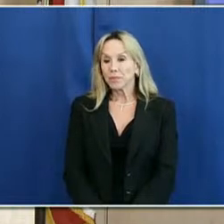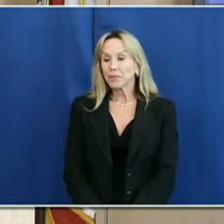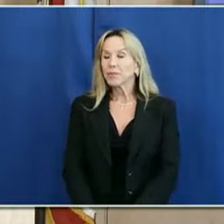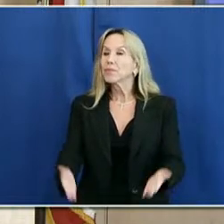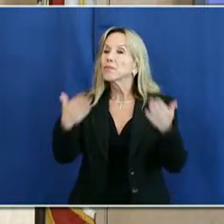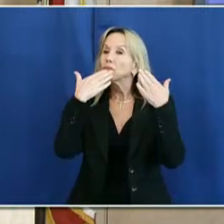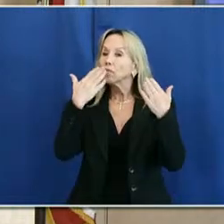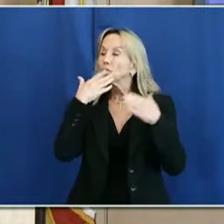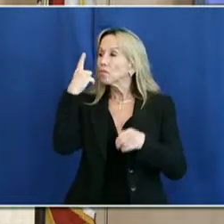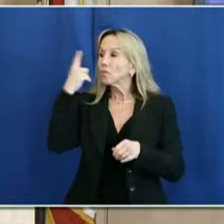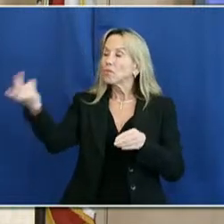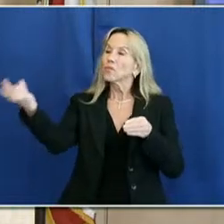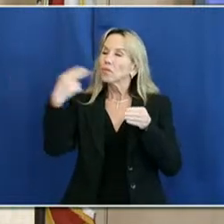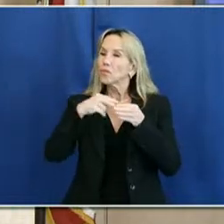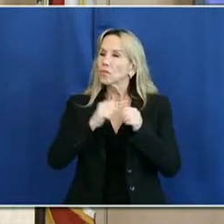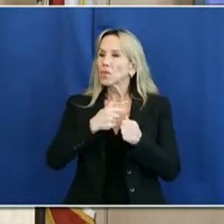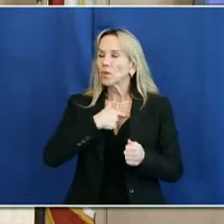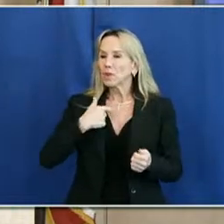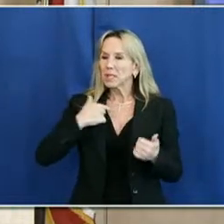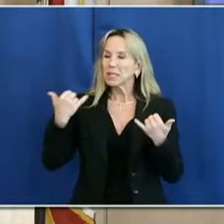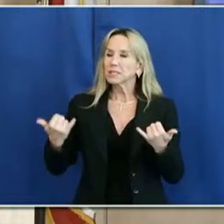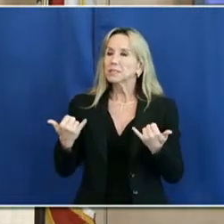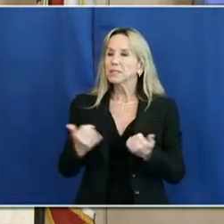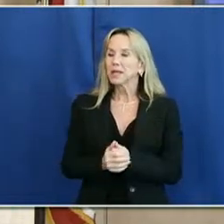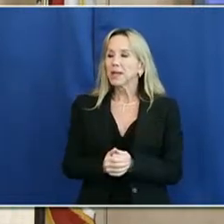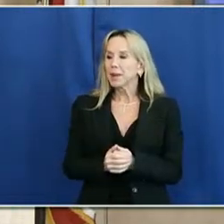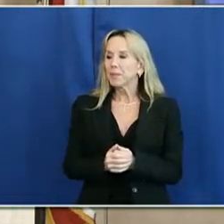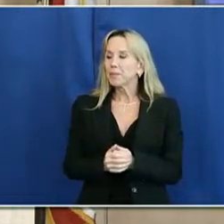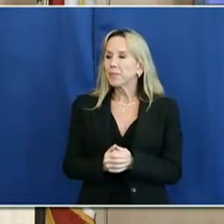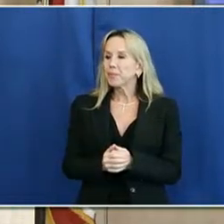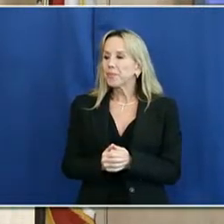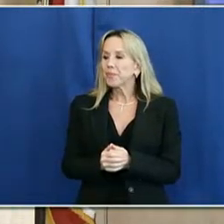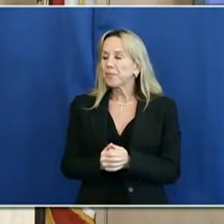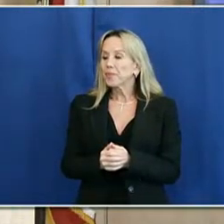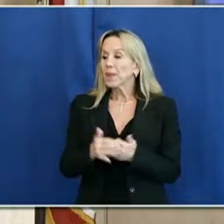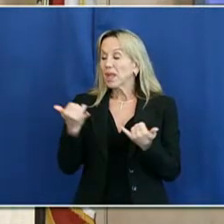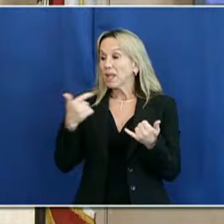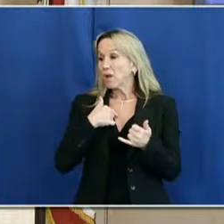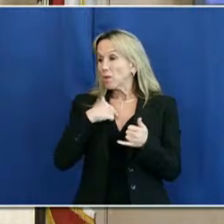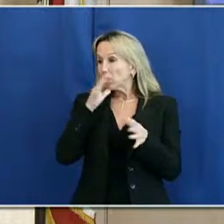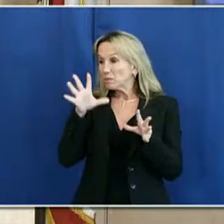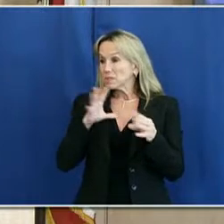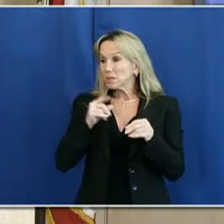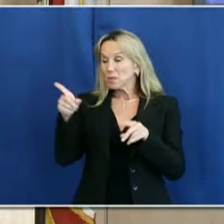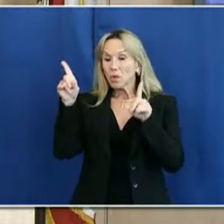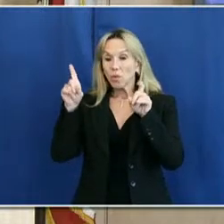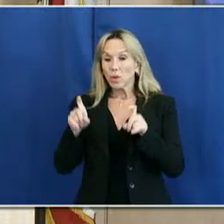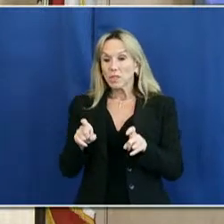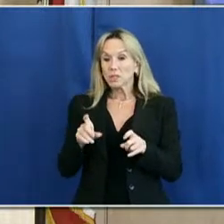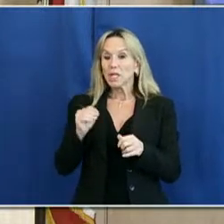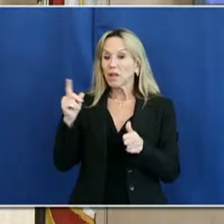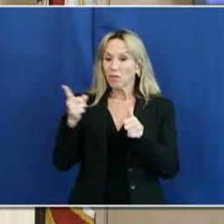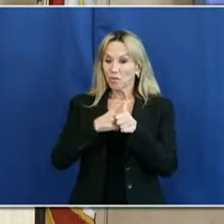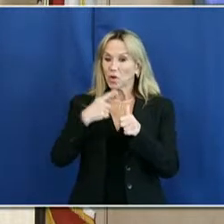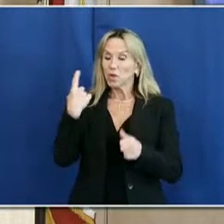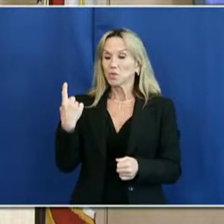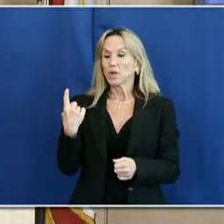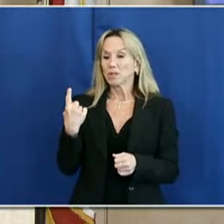Thank you for being with us today, Dr. Gothold. We'll go straight to the questions now, and let's go ahead and call up the first one.